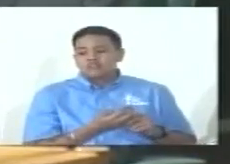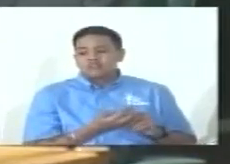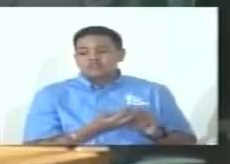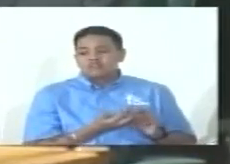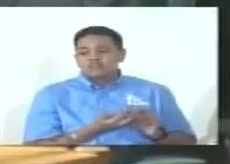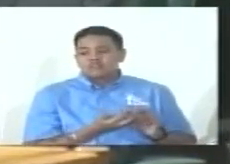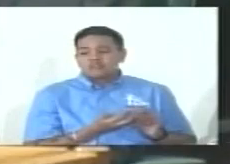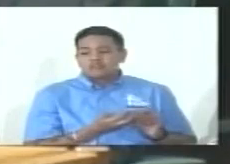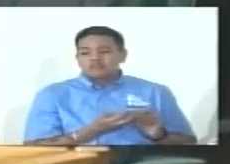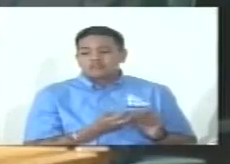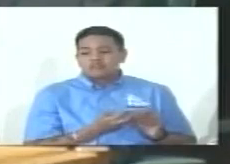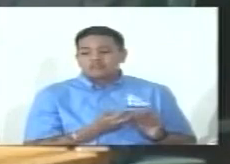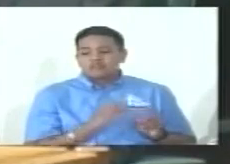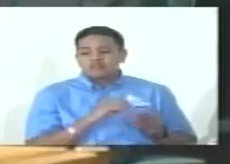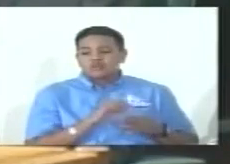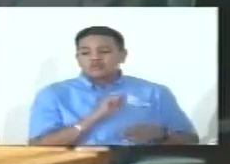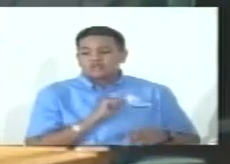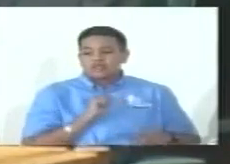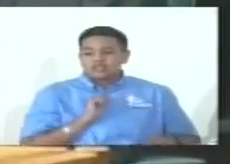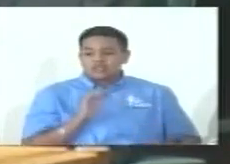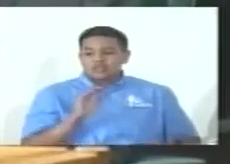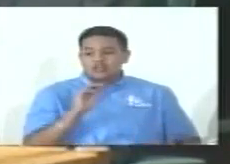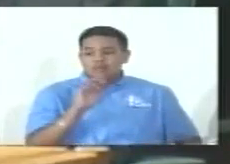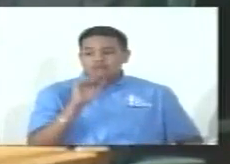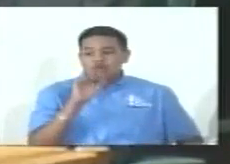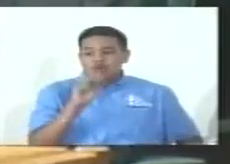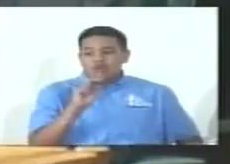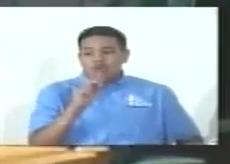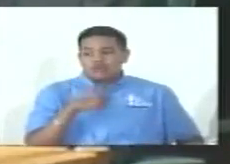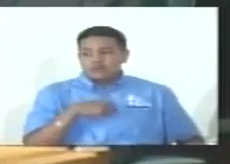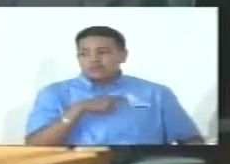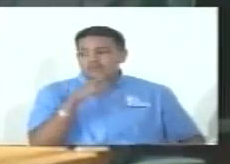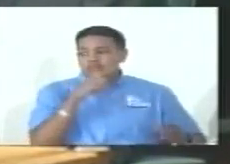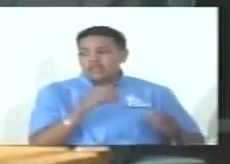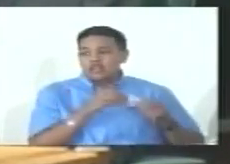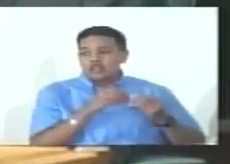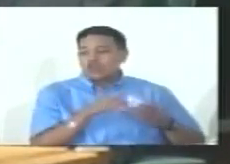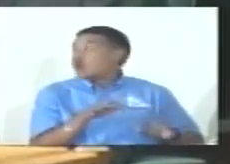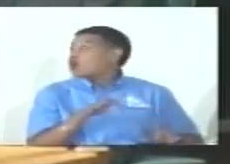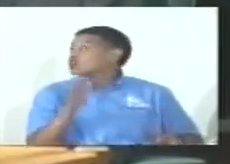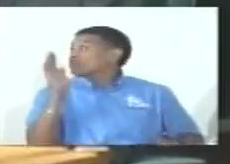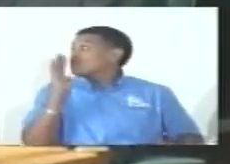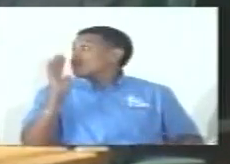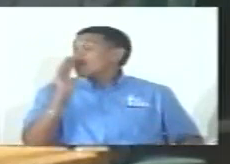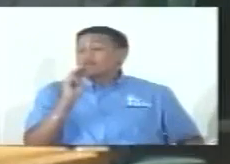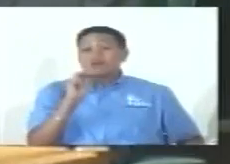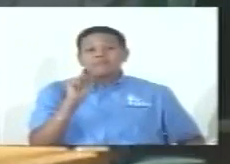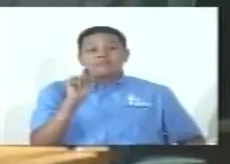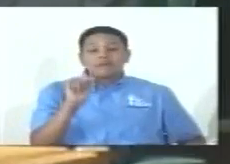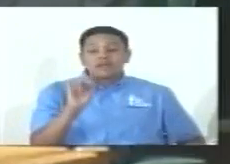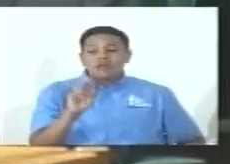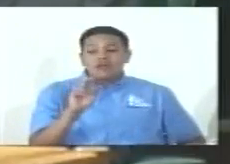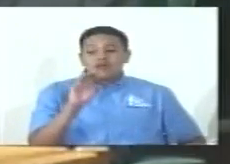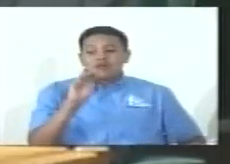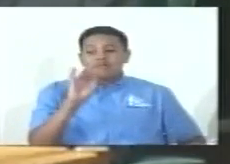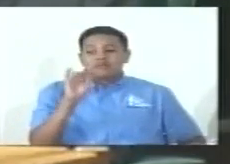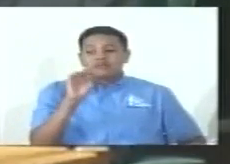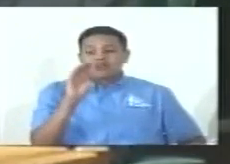including that from Senator Morgan. We've lost former Mayor Milton